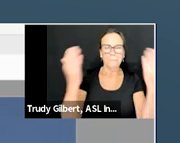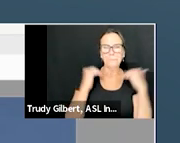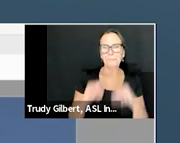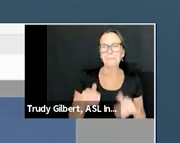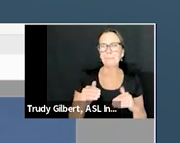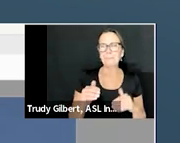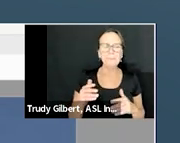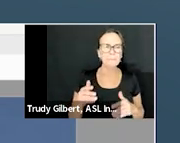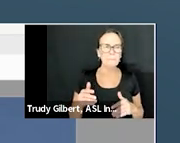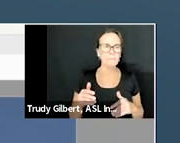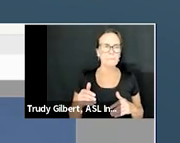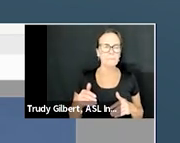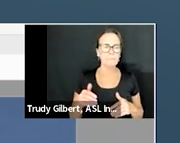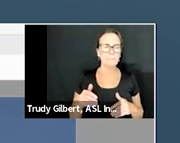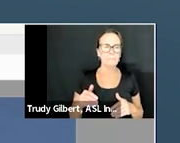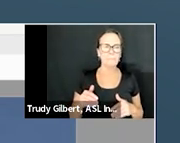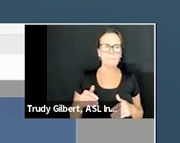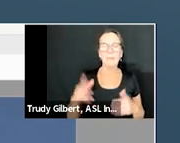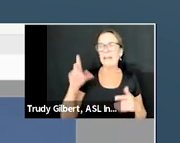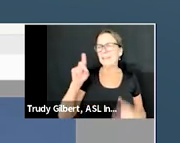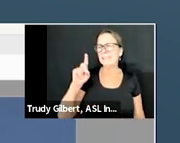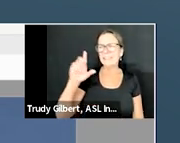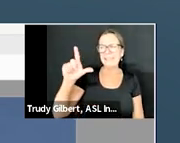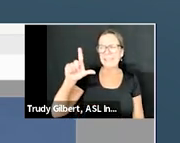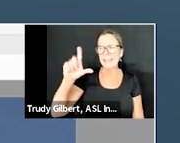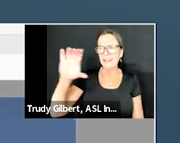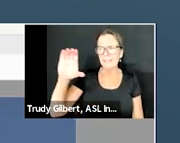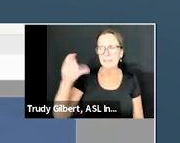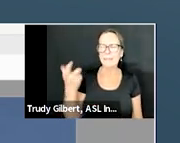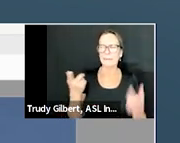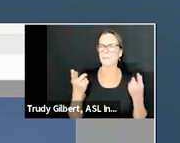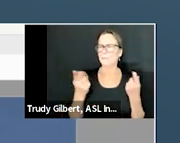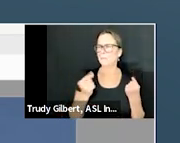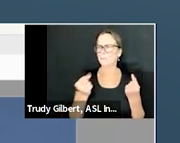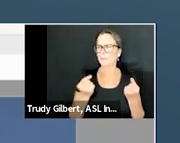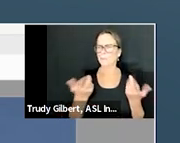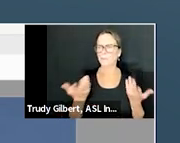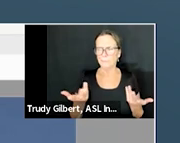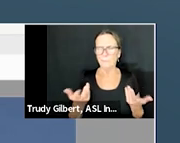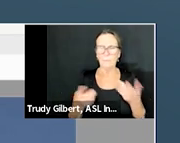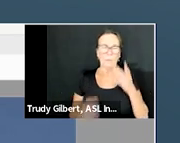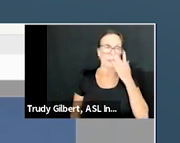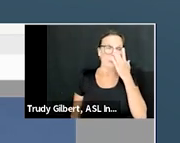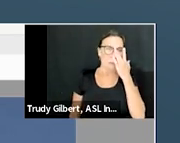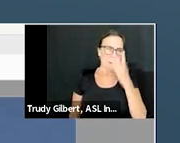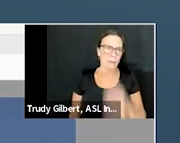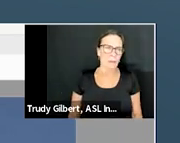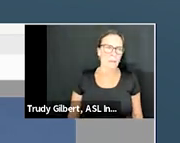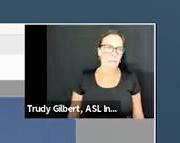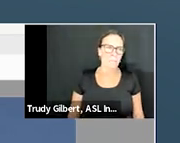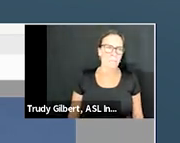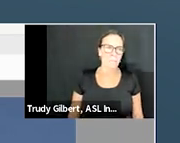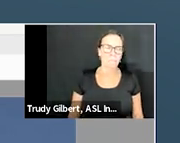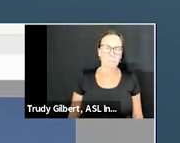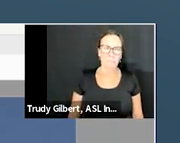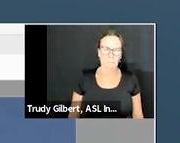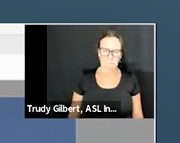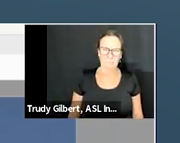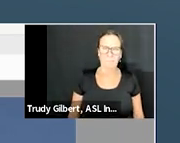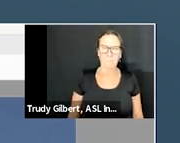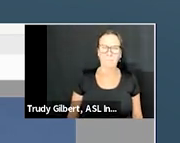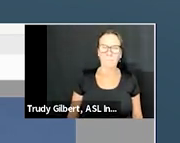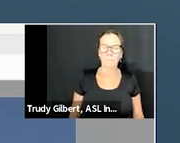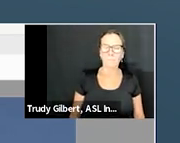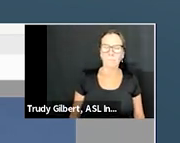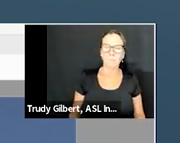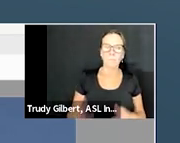So in terms of what we do, primarily, we are required by our funders